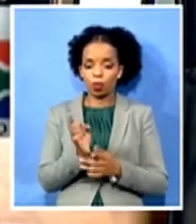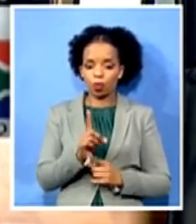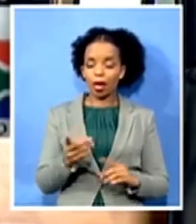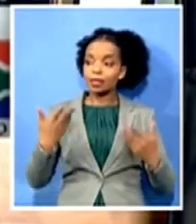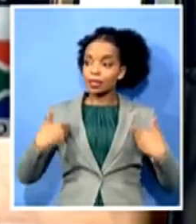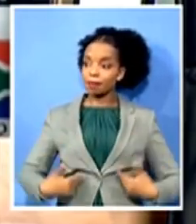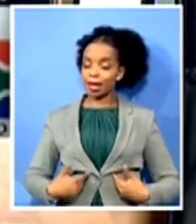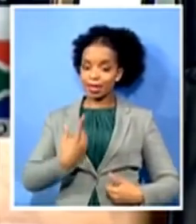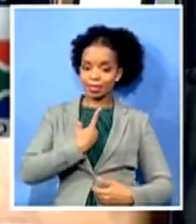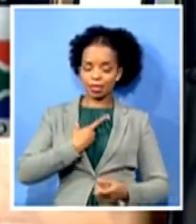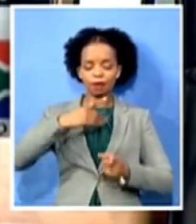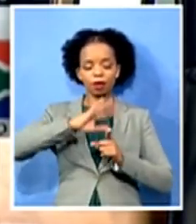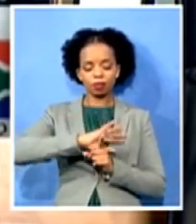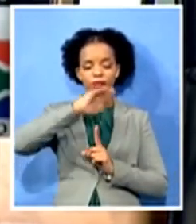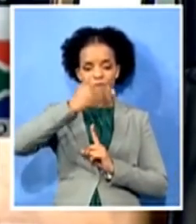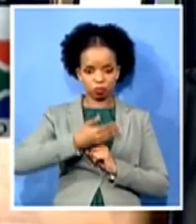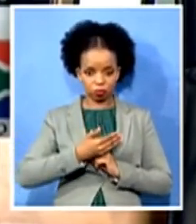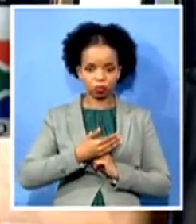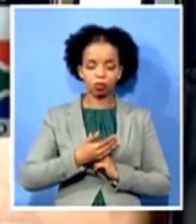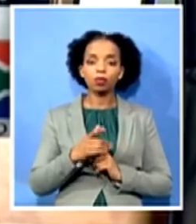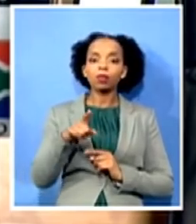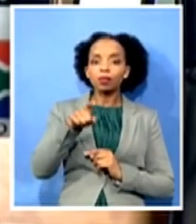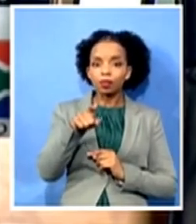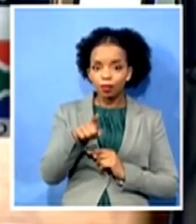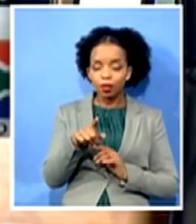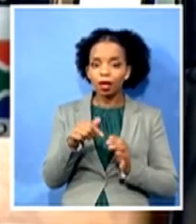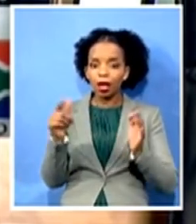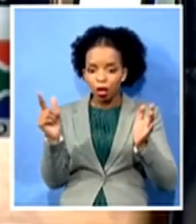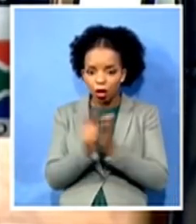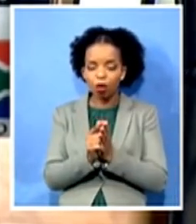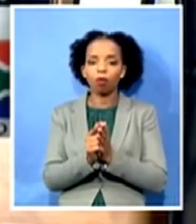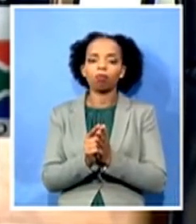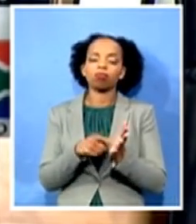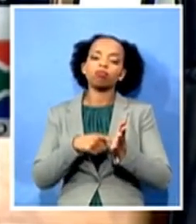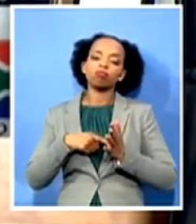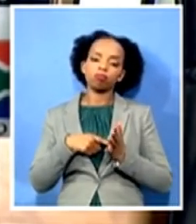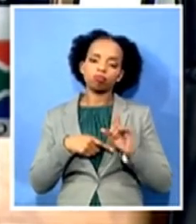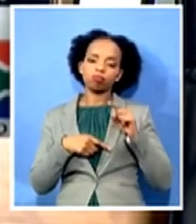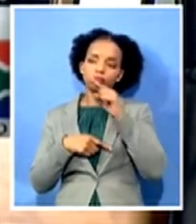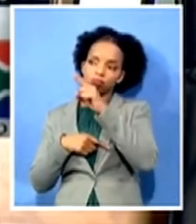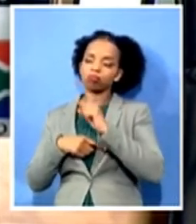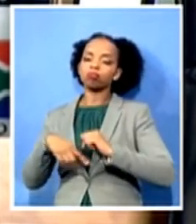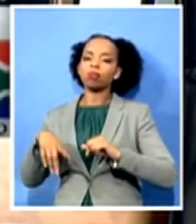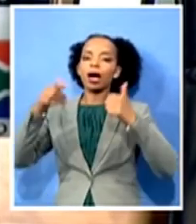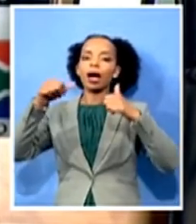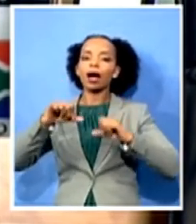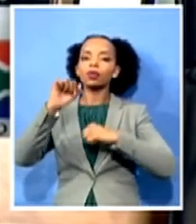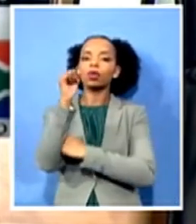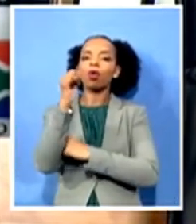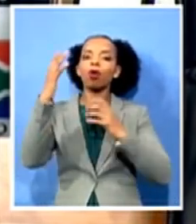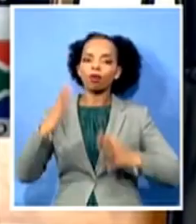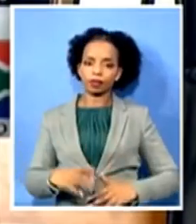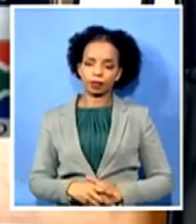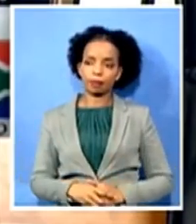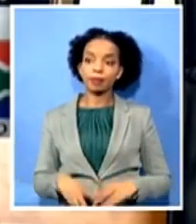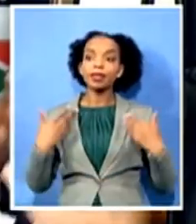law, are the powers given to the accounting officer. So if I get a report from the accounting officer